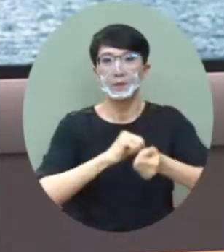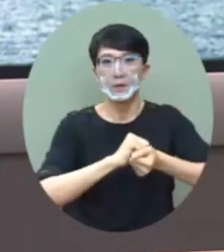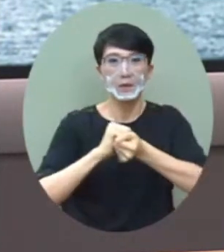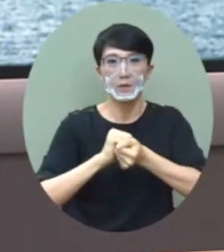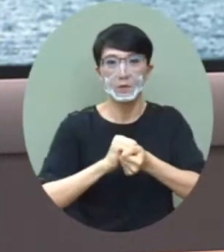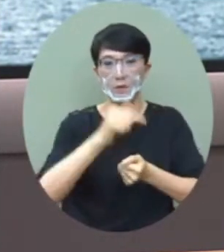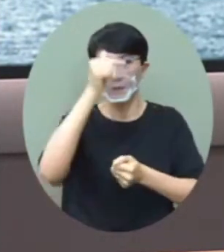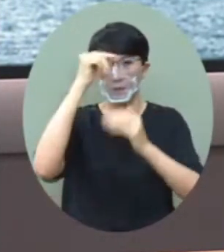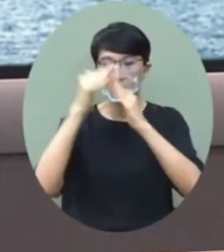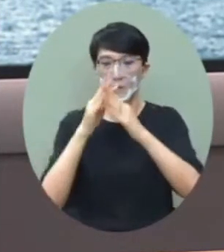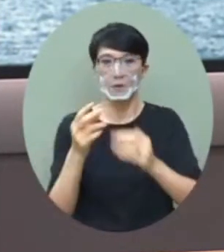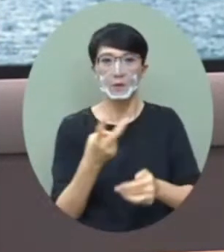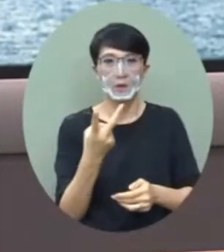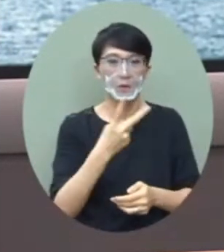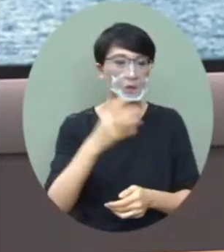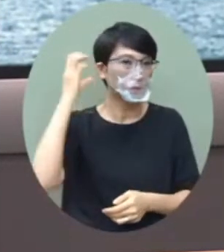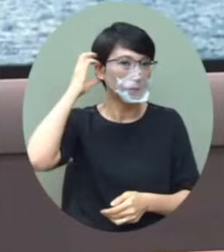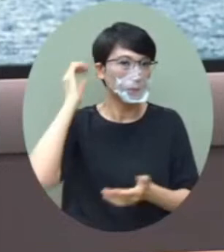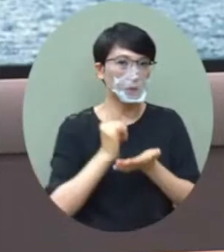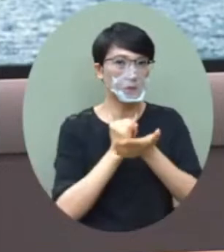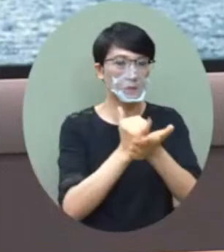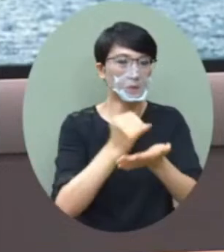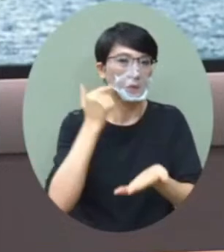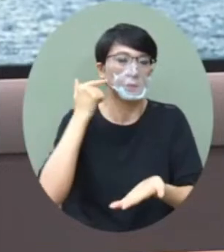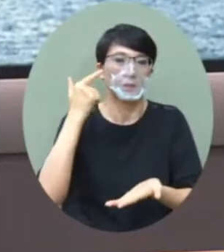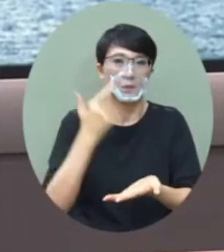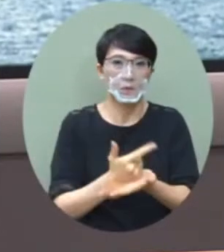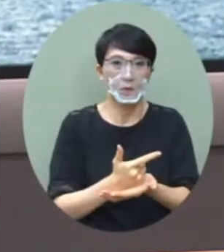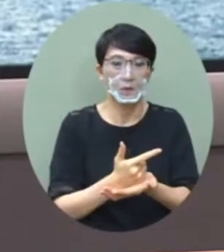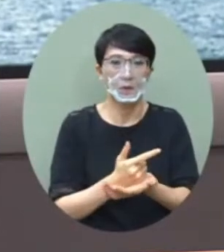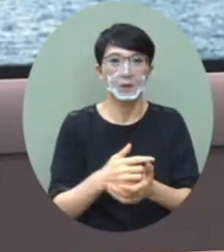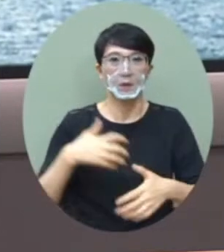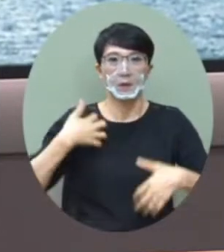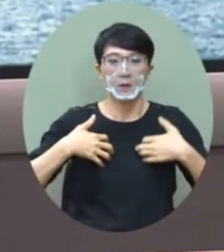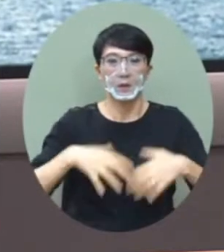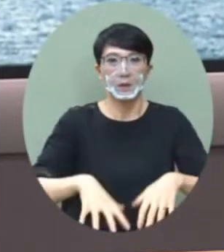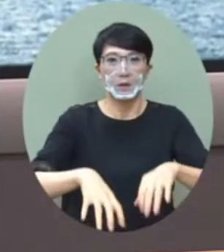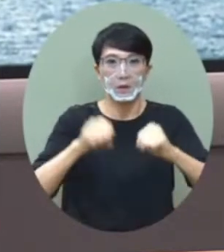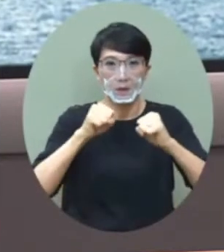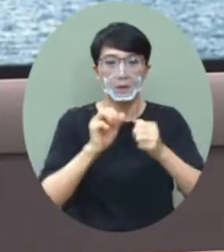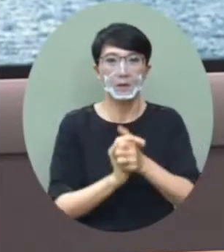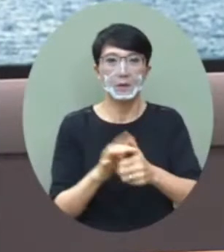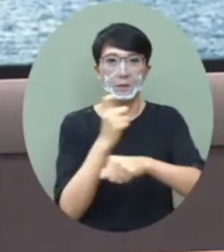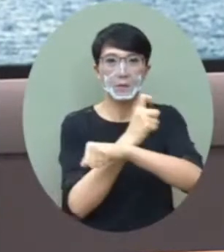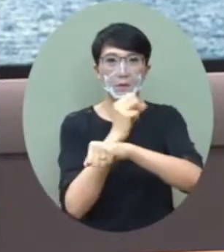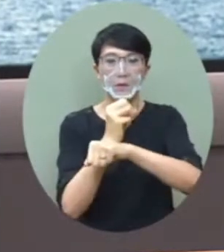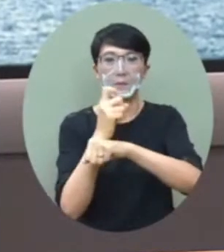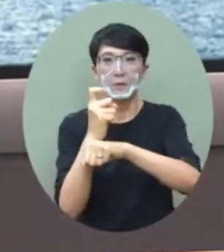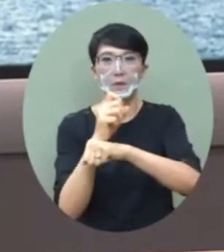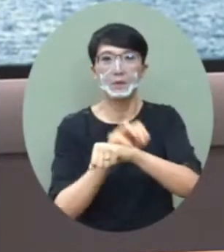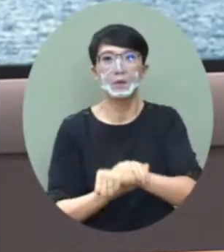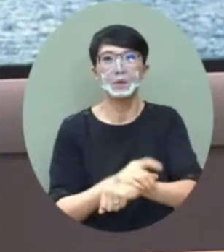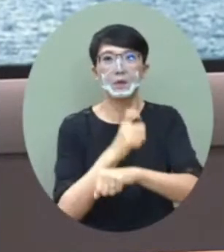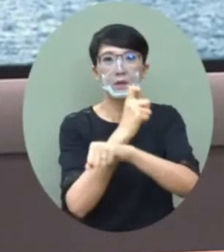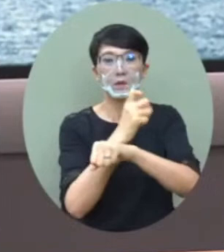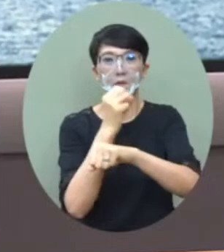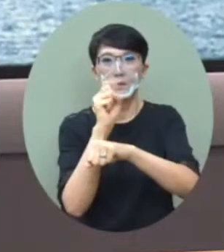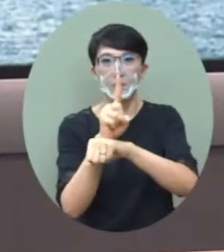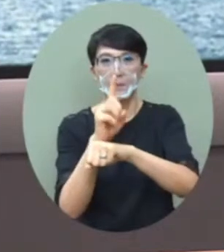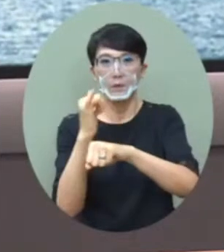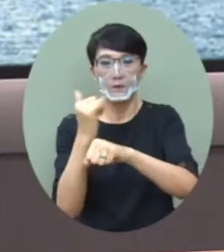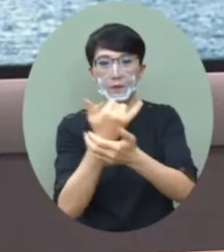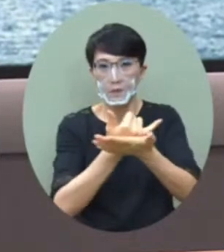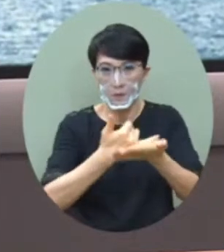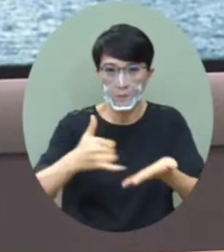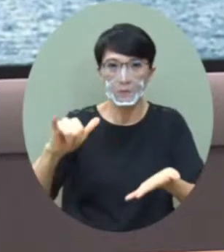7 of Asia World Expo. They were transferred to North Dental Hospital. They were in serious condition upon admission, and